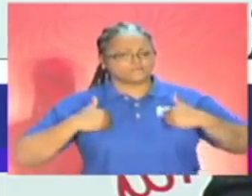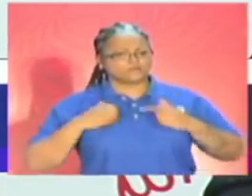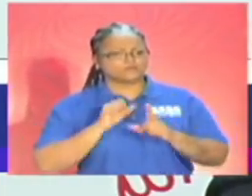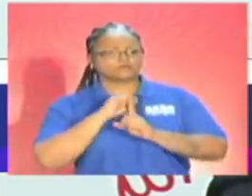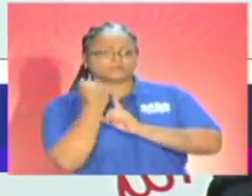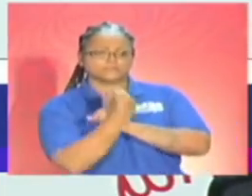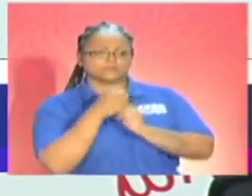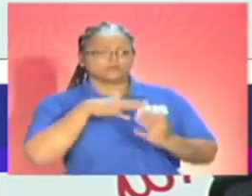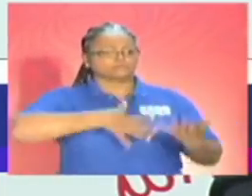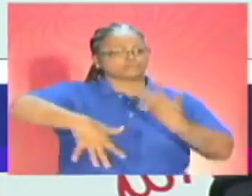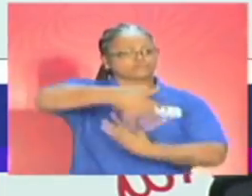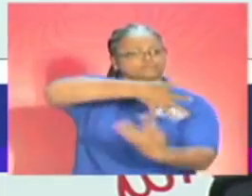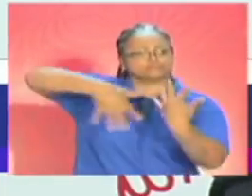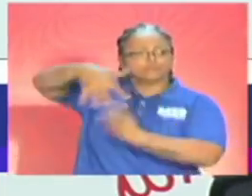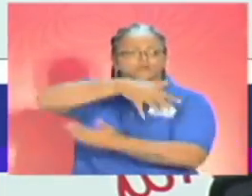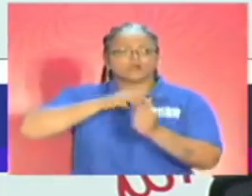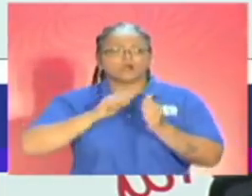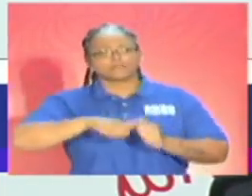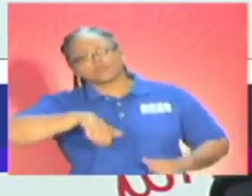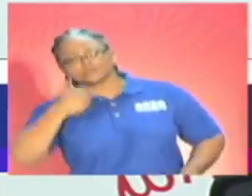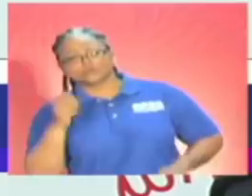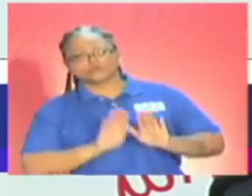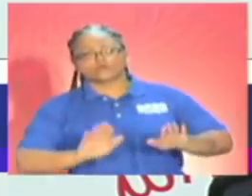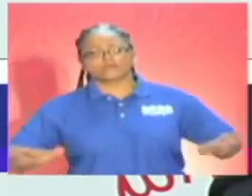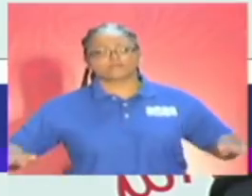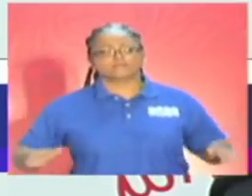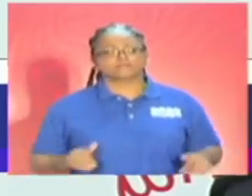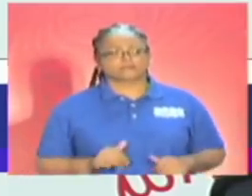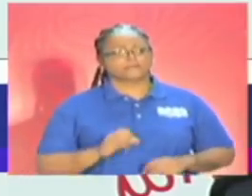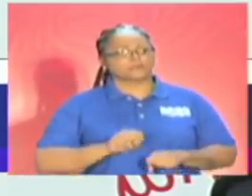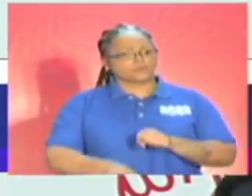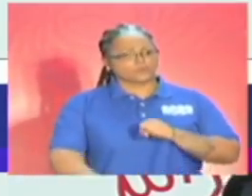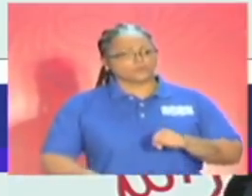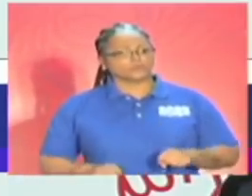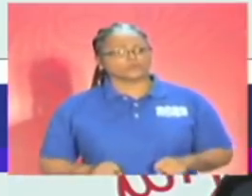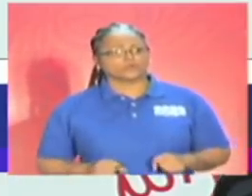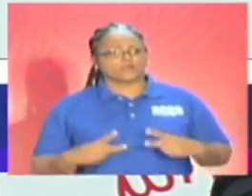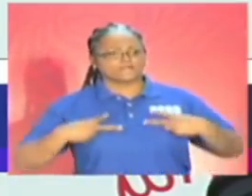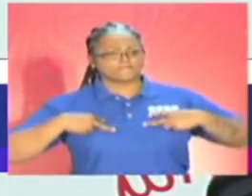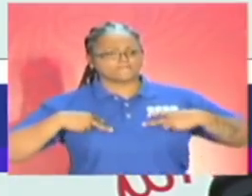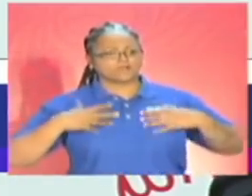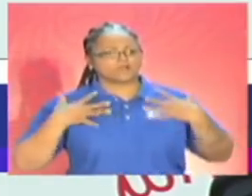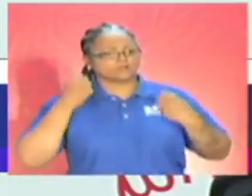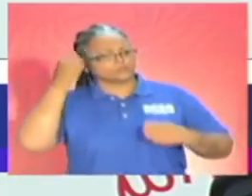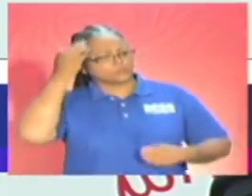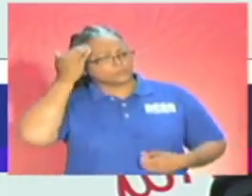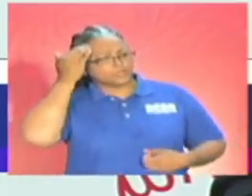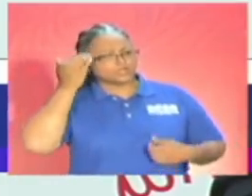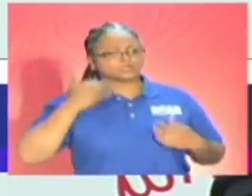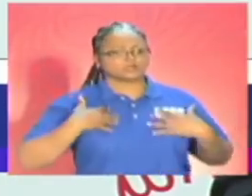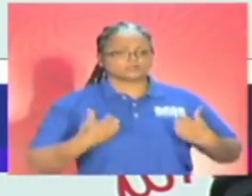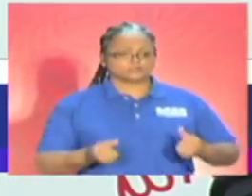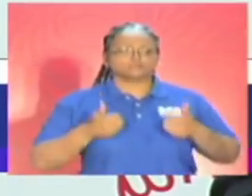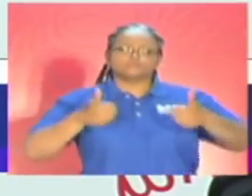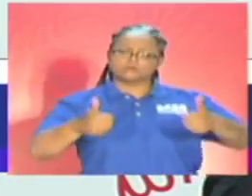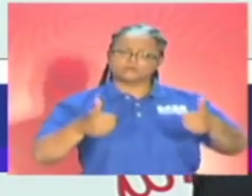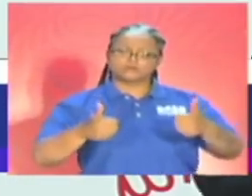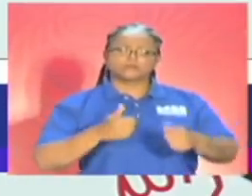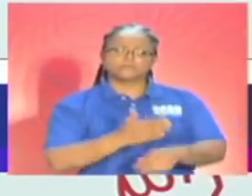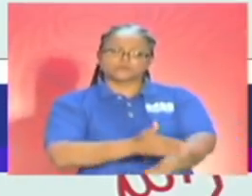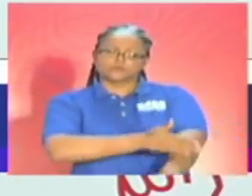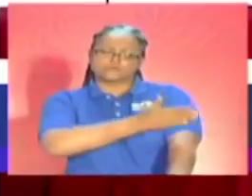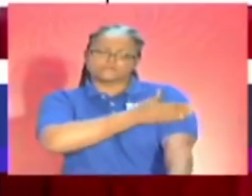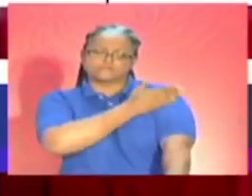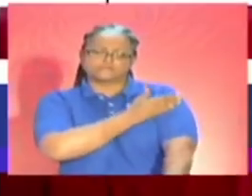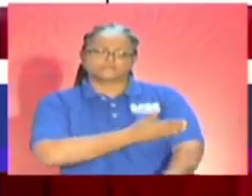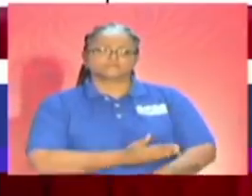their mental health well-being, sorry. So those would be the main points to why children should be vaccinated. Thanks. Thank